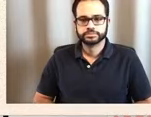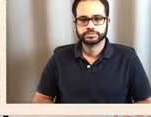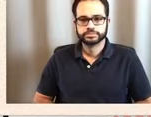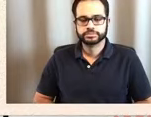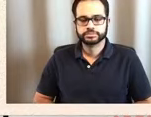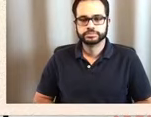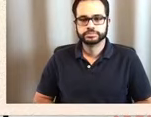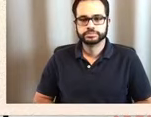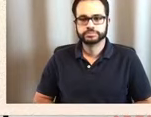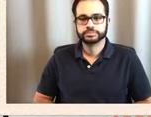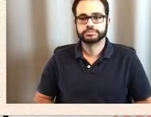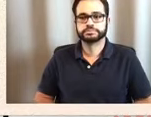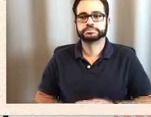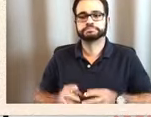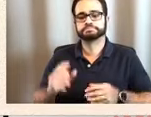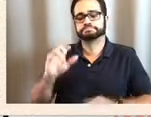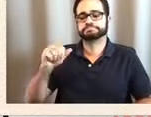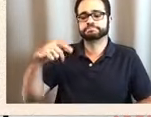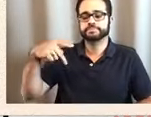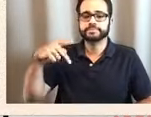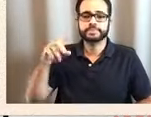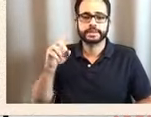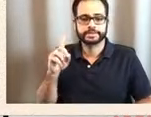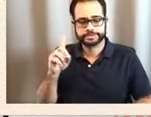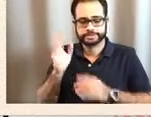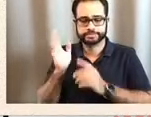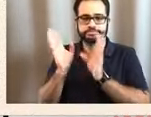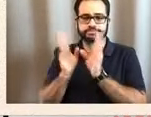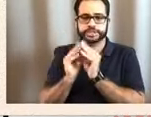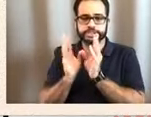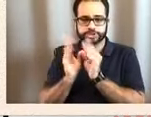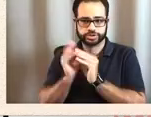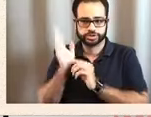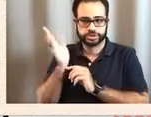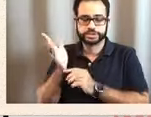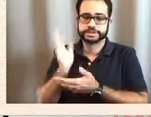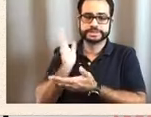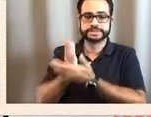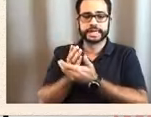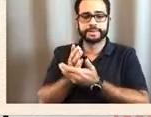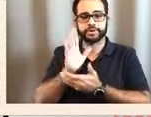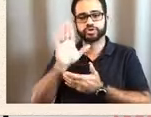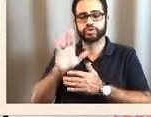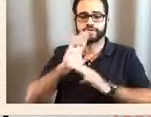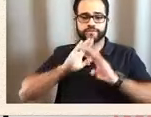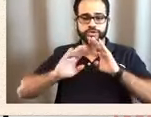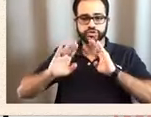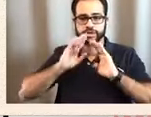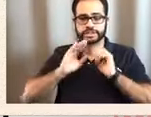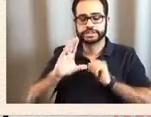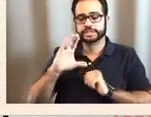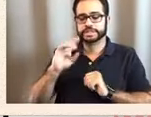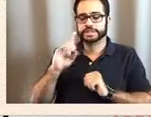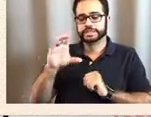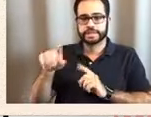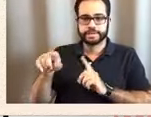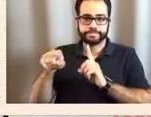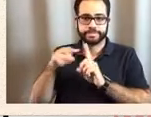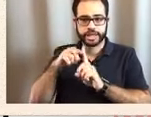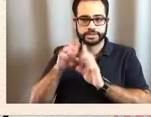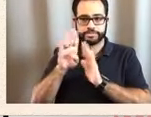An Agency for Persons with Disabilities presentation. Stop your frustrations. CDC Plus Background Screenings Clearinghouse